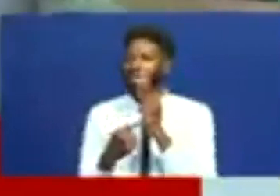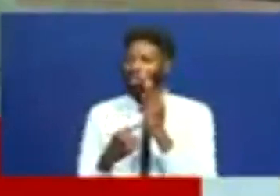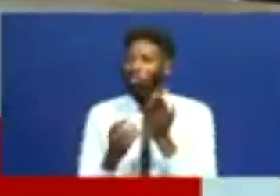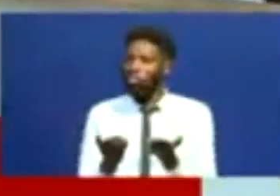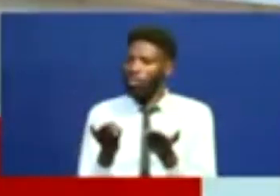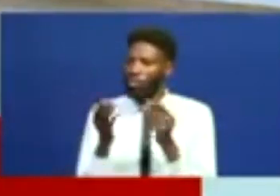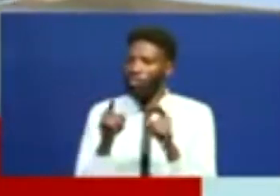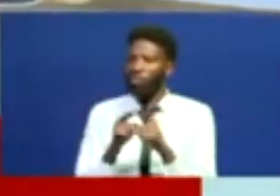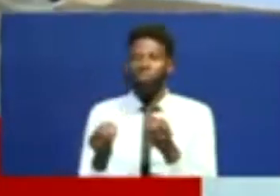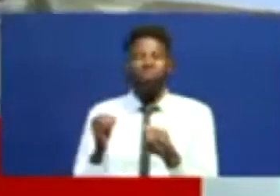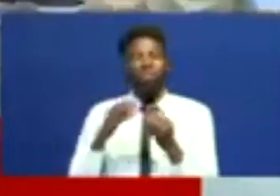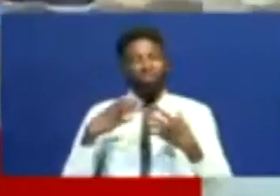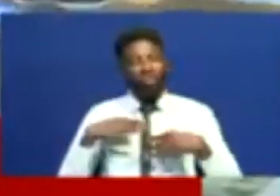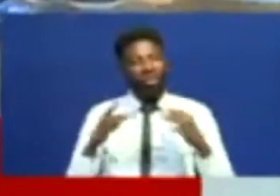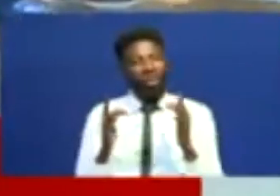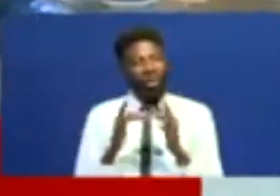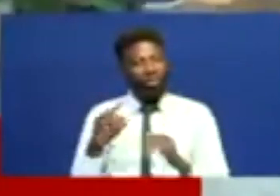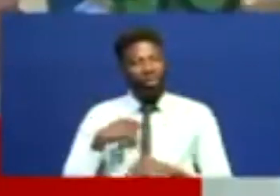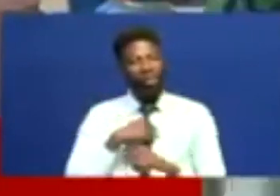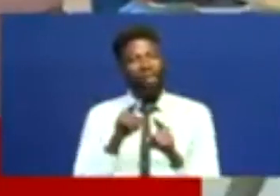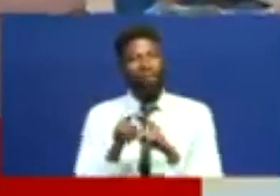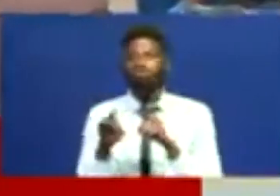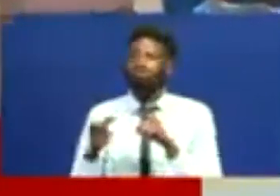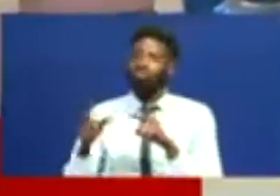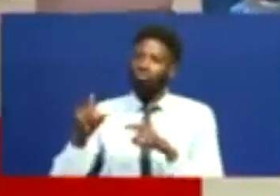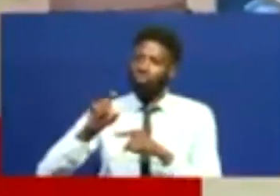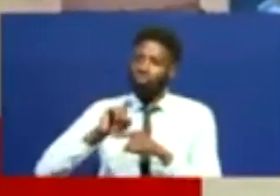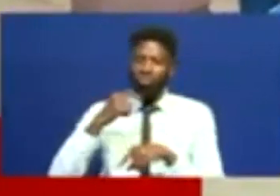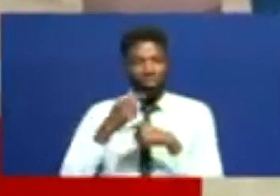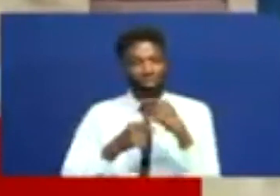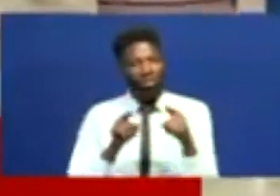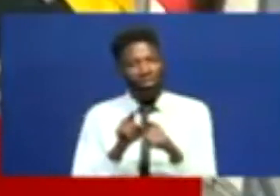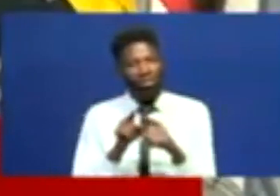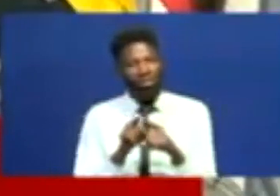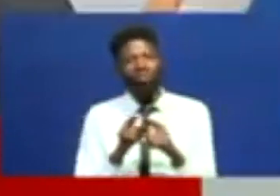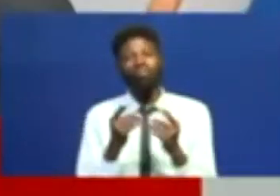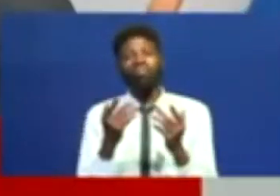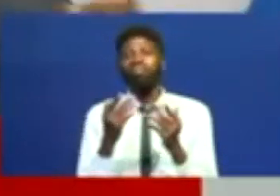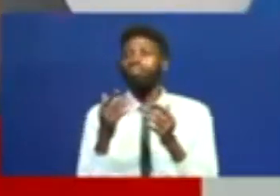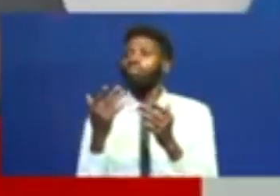more people online, then we are also increasing, you know, the surface